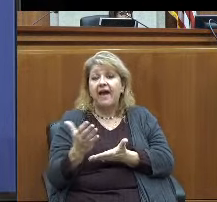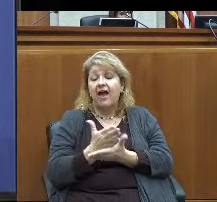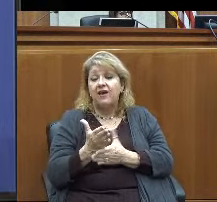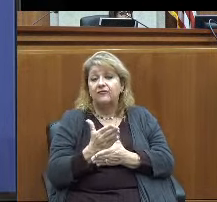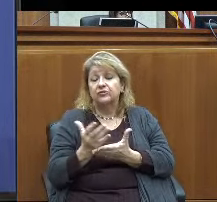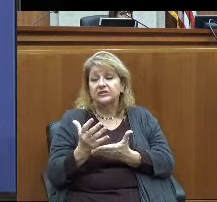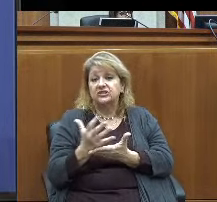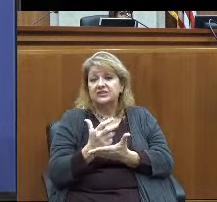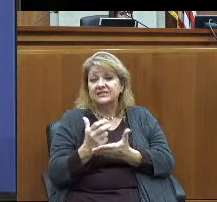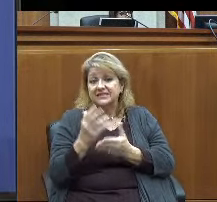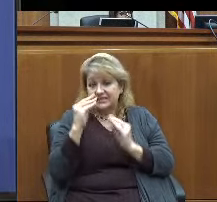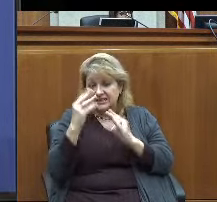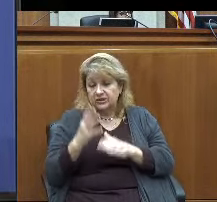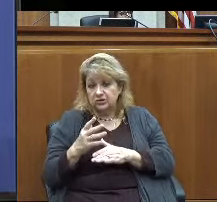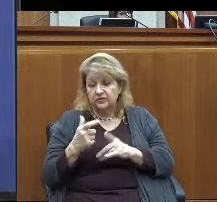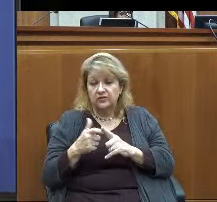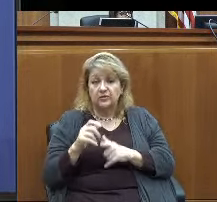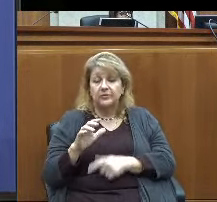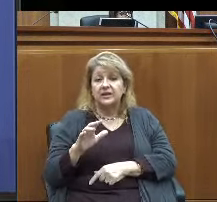over $1,200 to